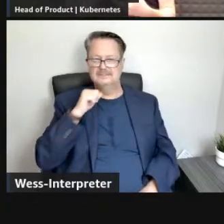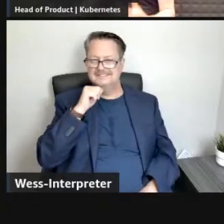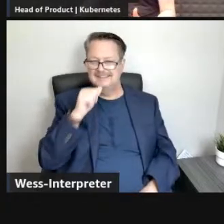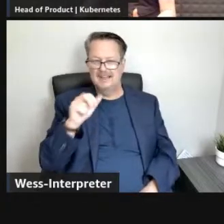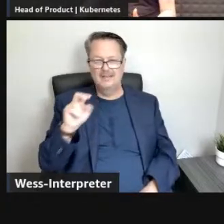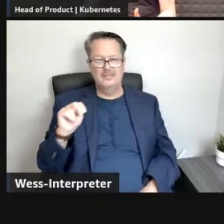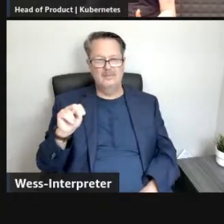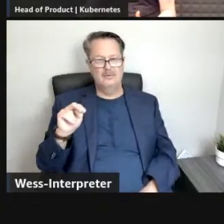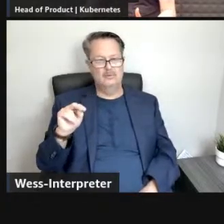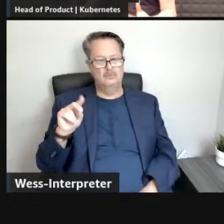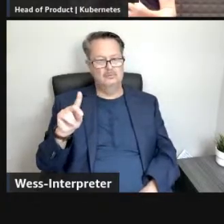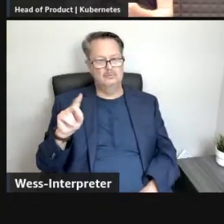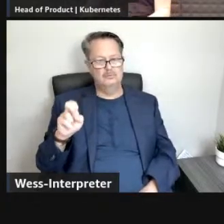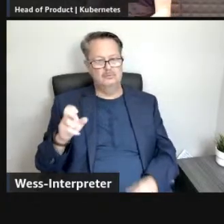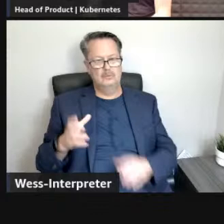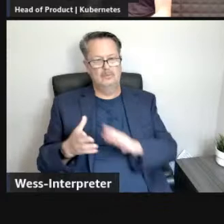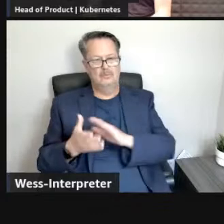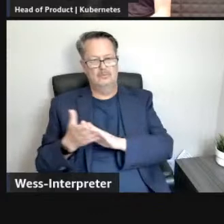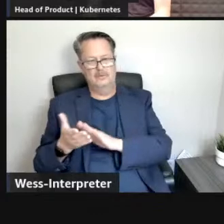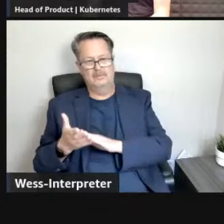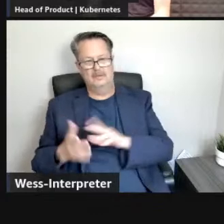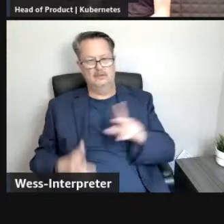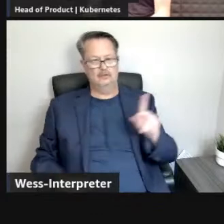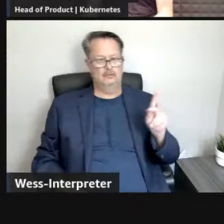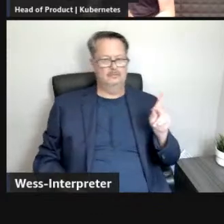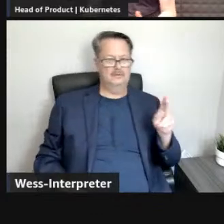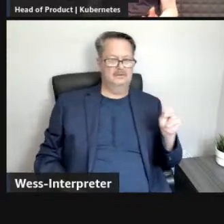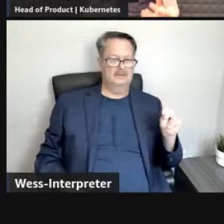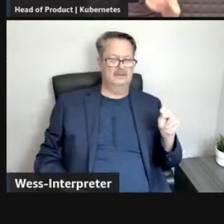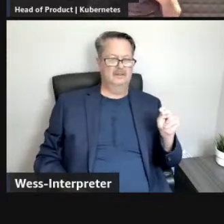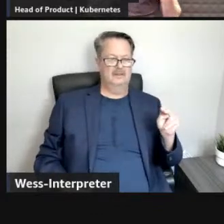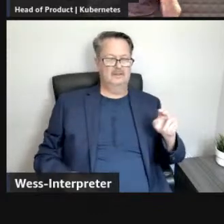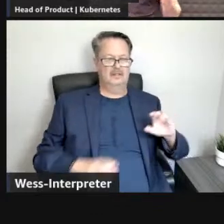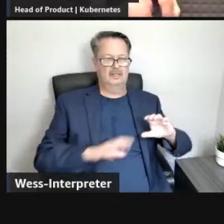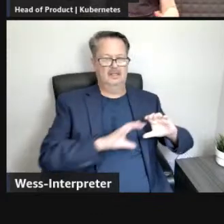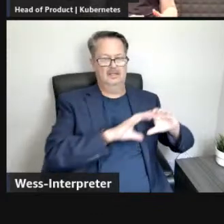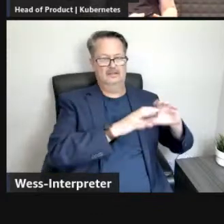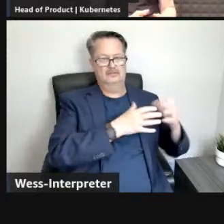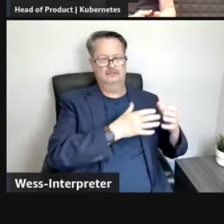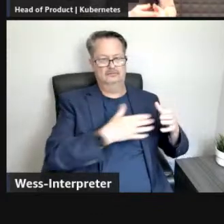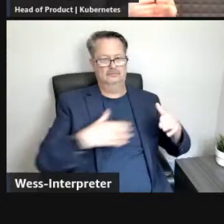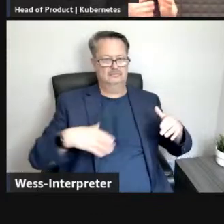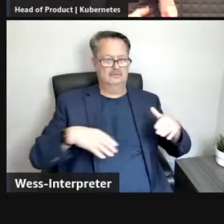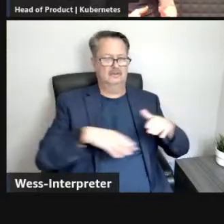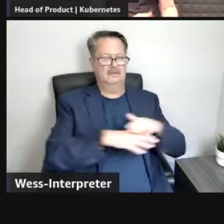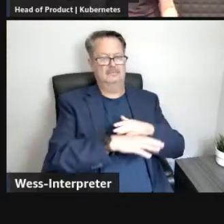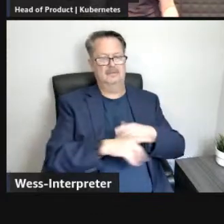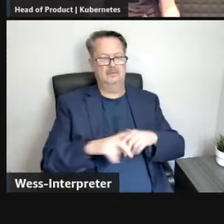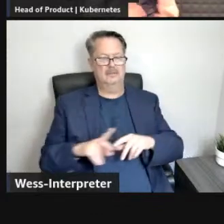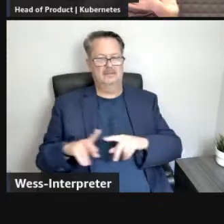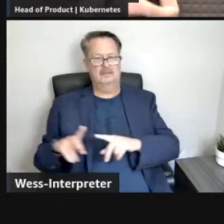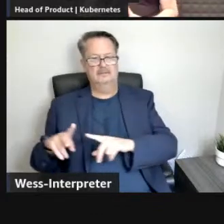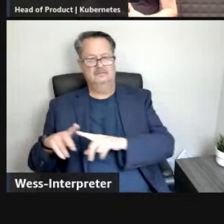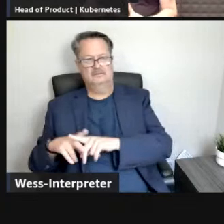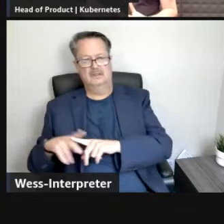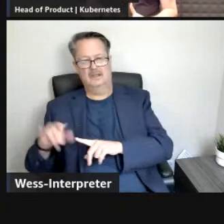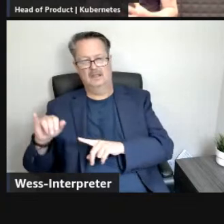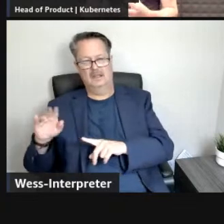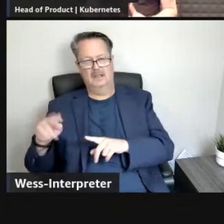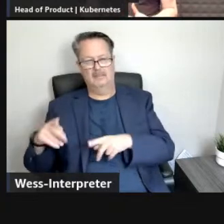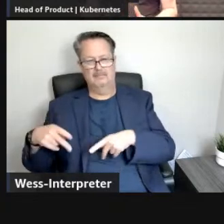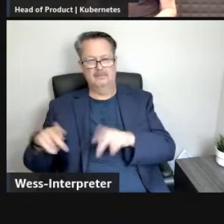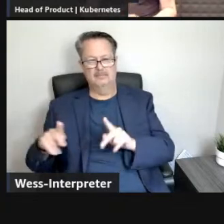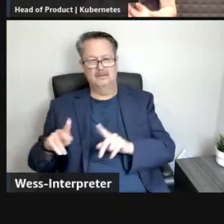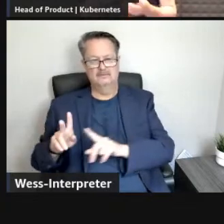running on the Kubernetes cluster can access that permission set, but it allows you to assign these IAM permissions directly